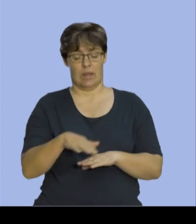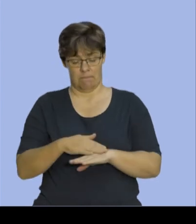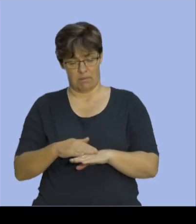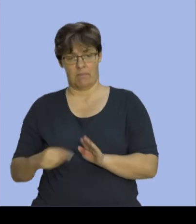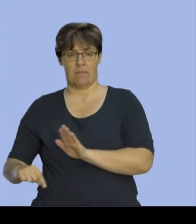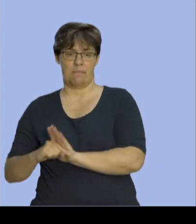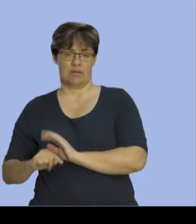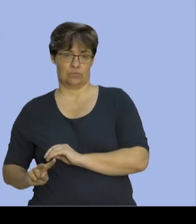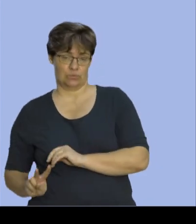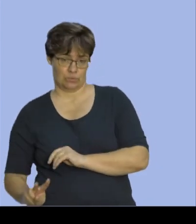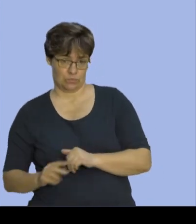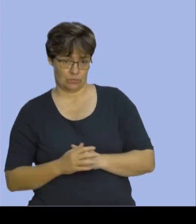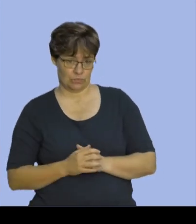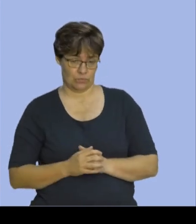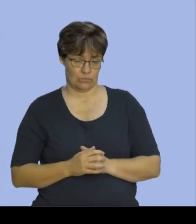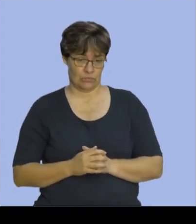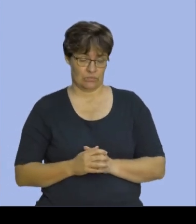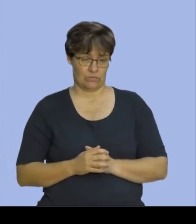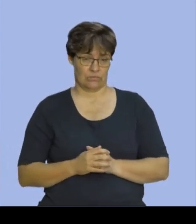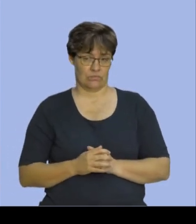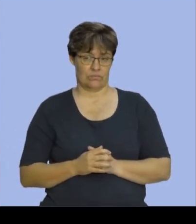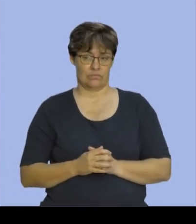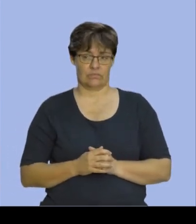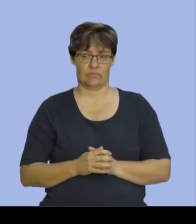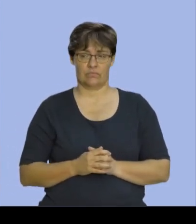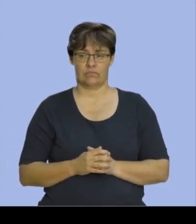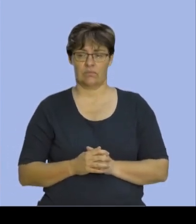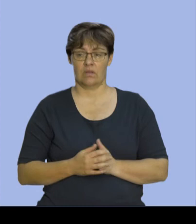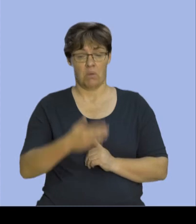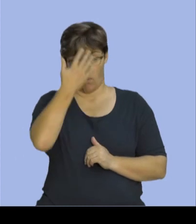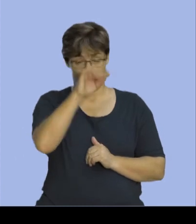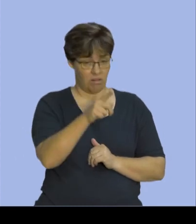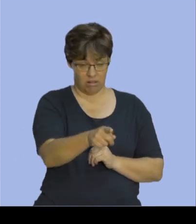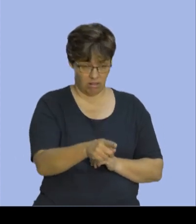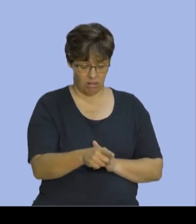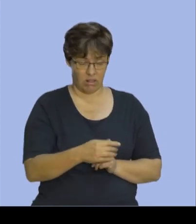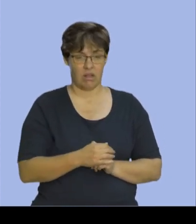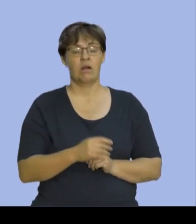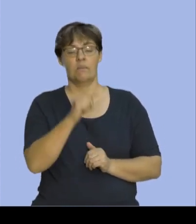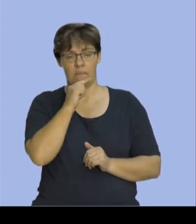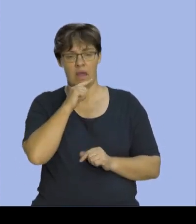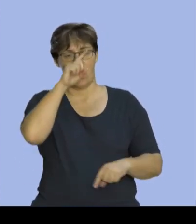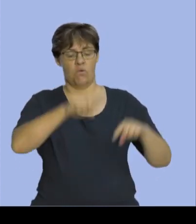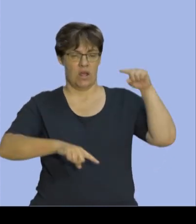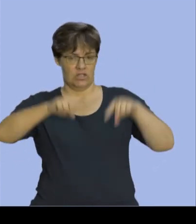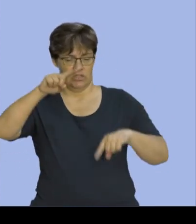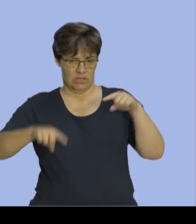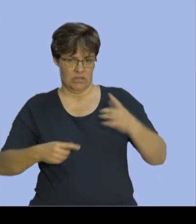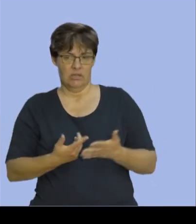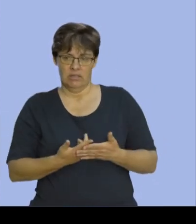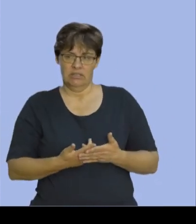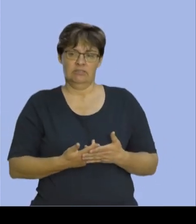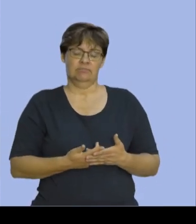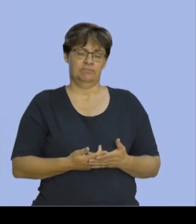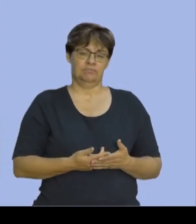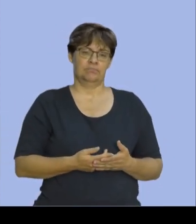2. The minimum value is going to be at minus 2. And if I know that, it means that my range is going